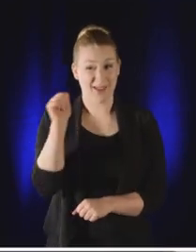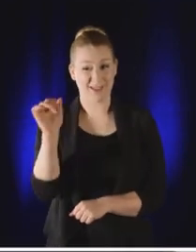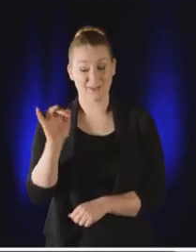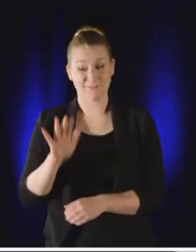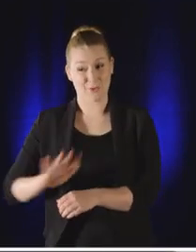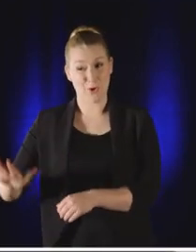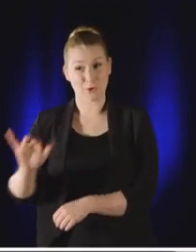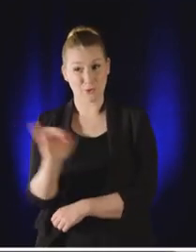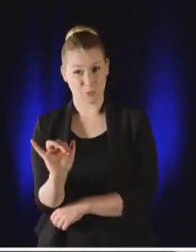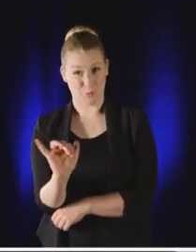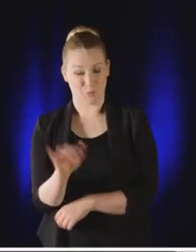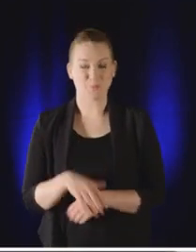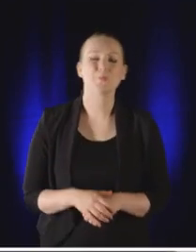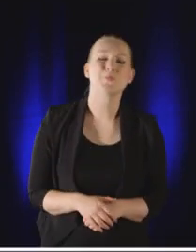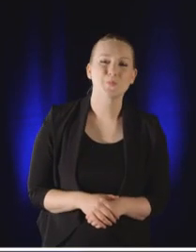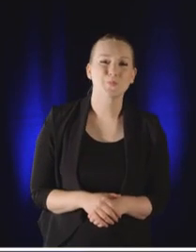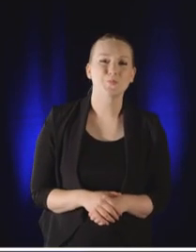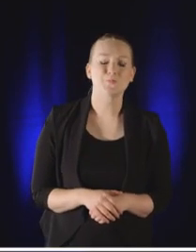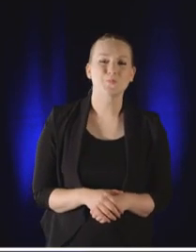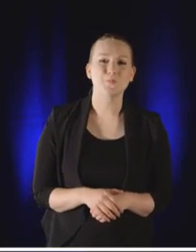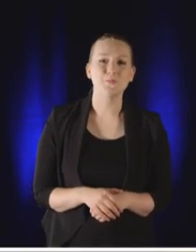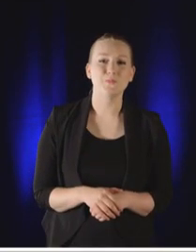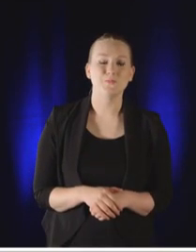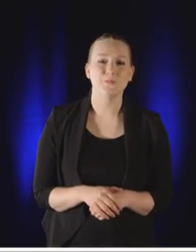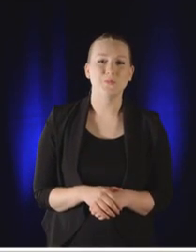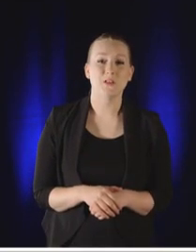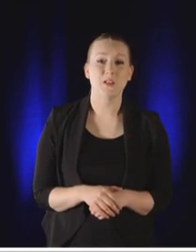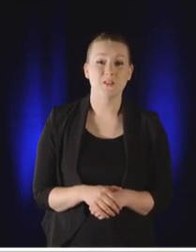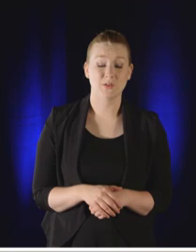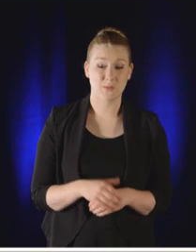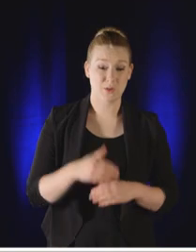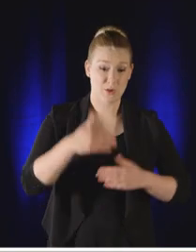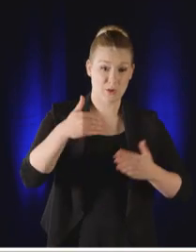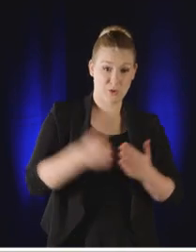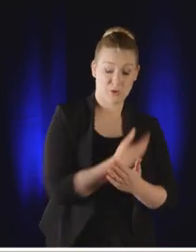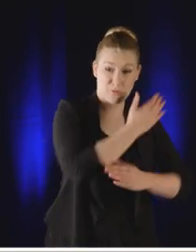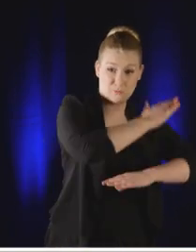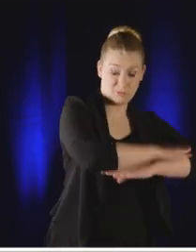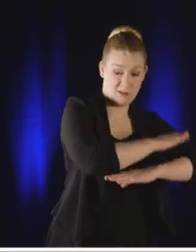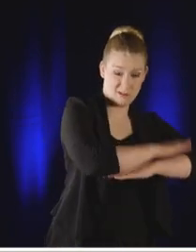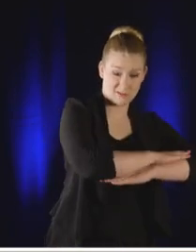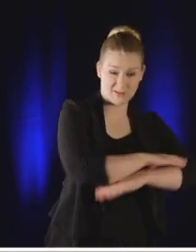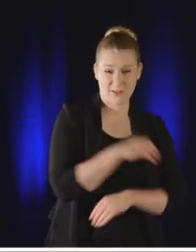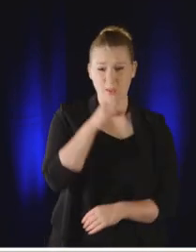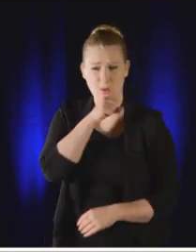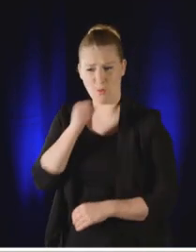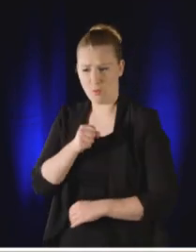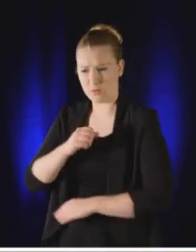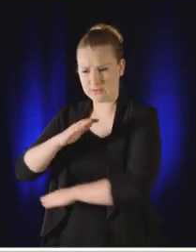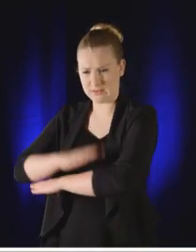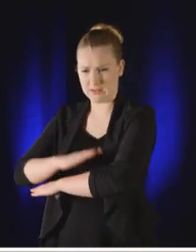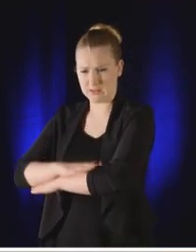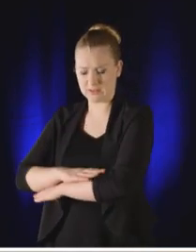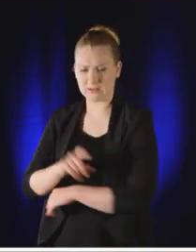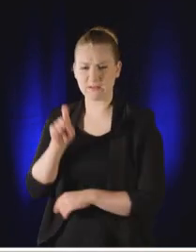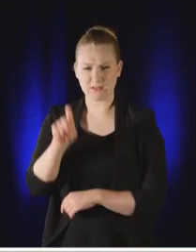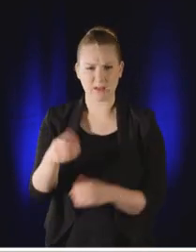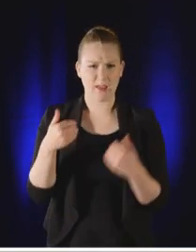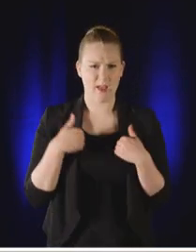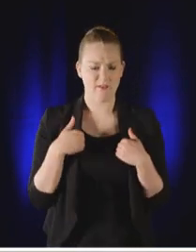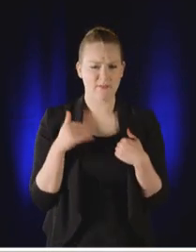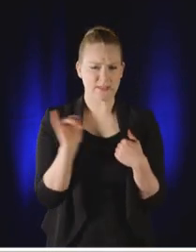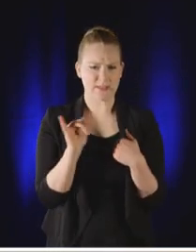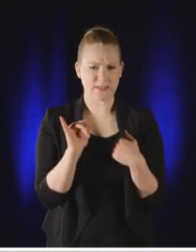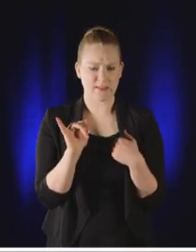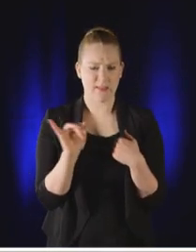case, my backyard did as well. I also kept in mind that these desks had to have the same footprint as the current one.